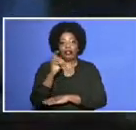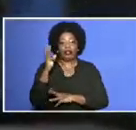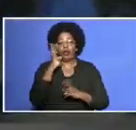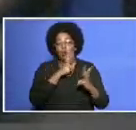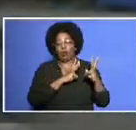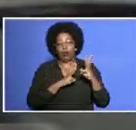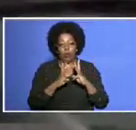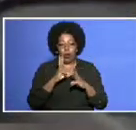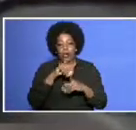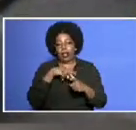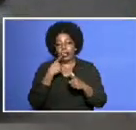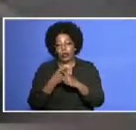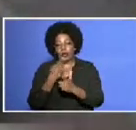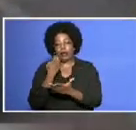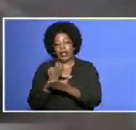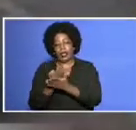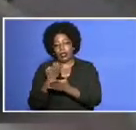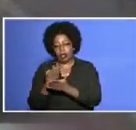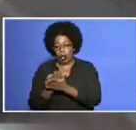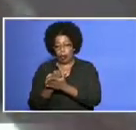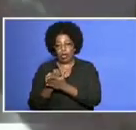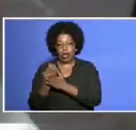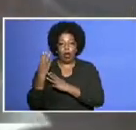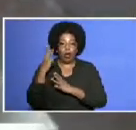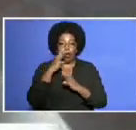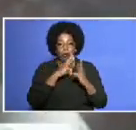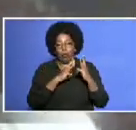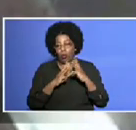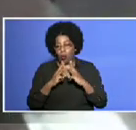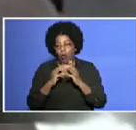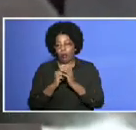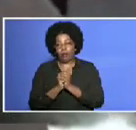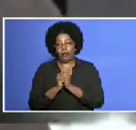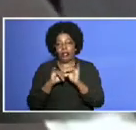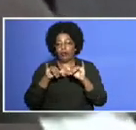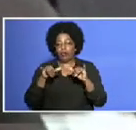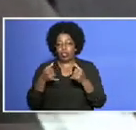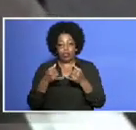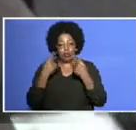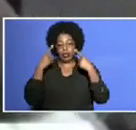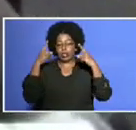an economic war. And just as we would be